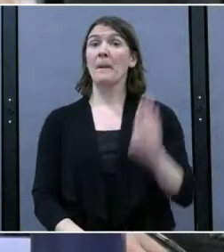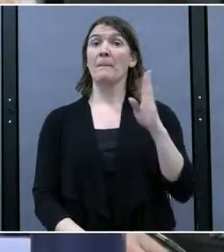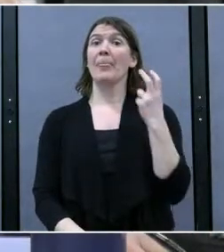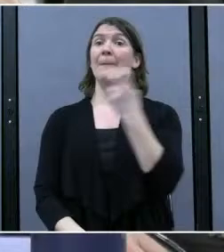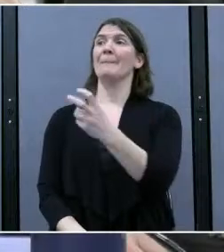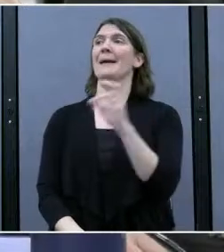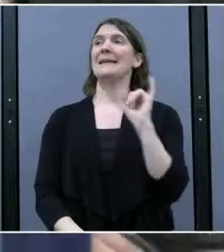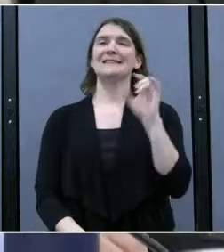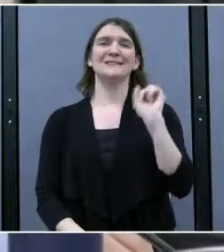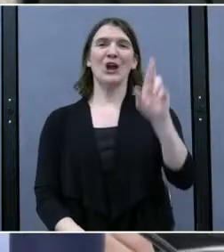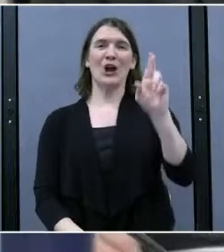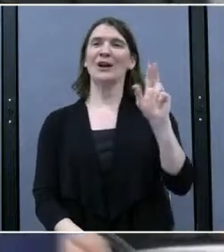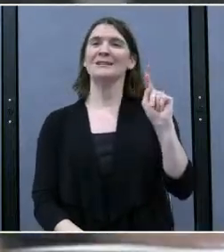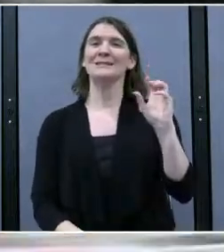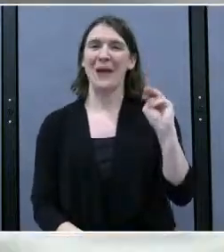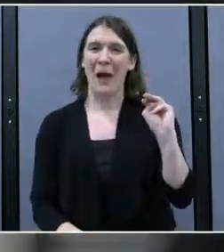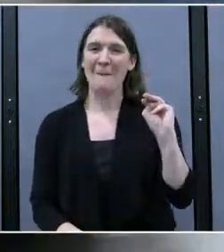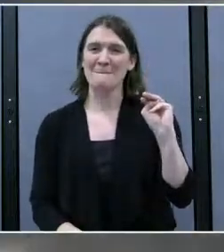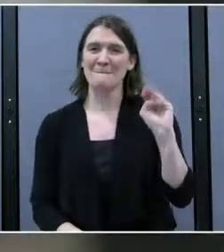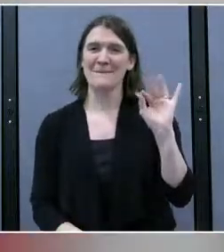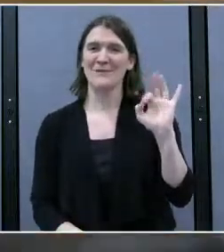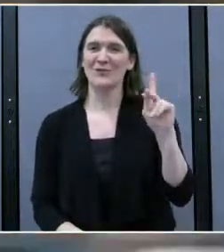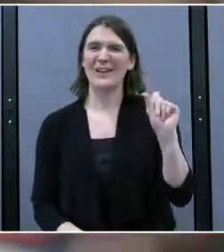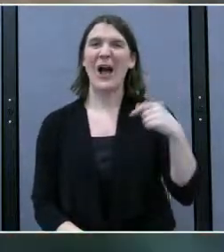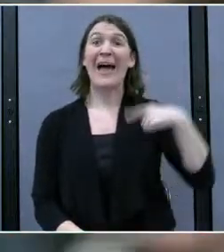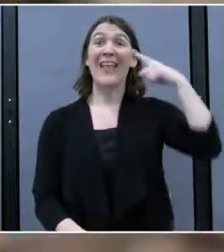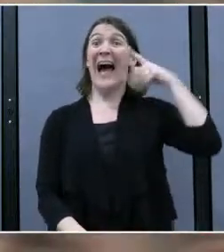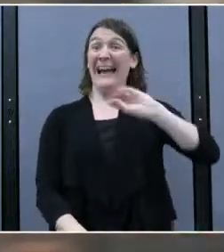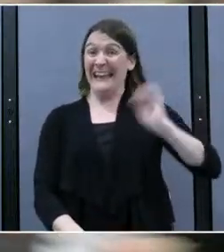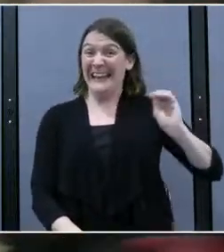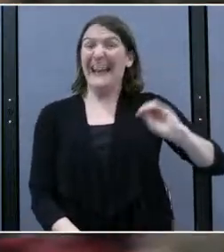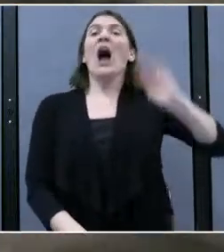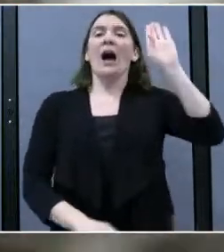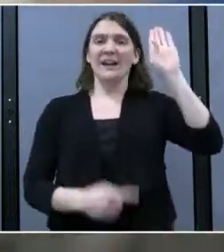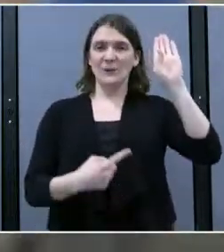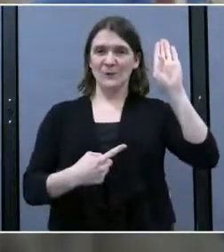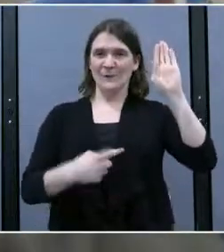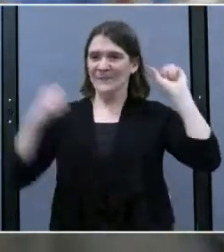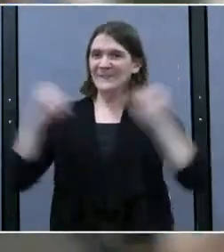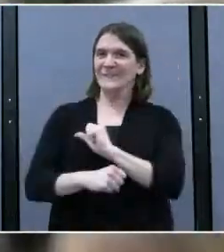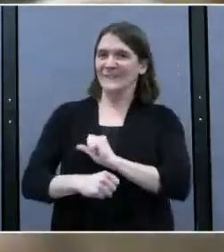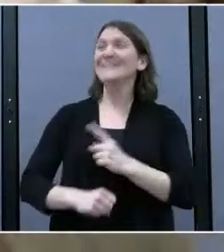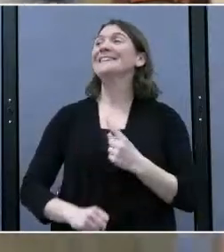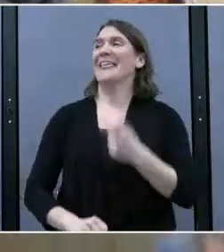Yes, sir. Tom Franks. Thought I was free and clear of that one.